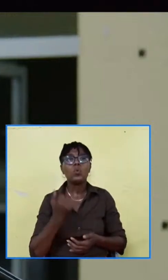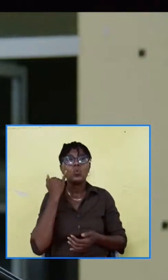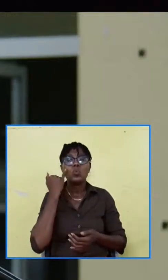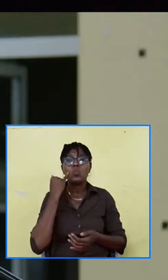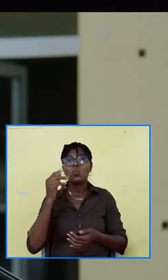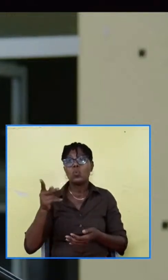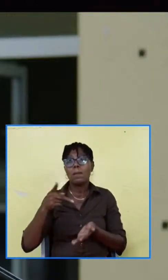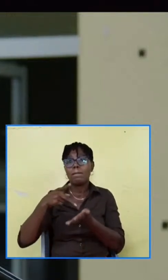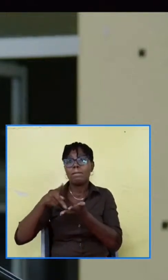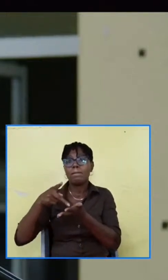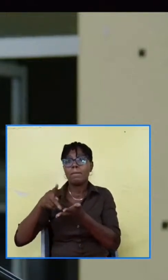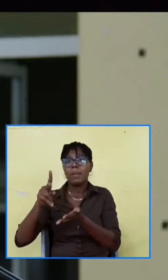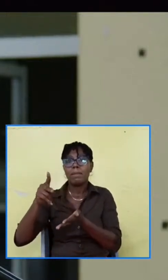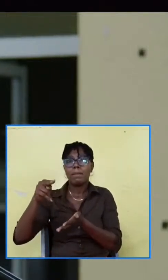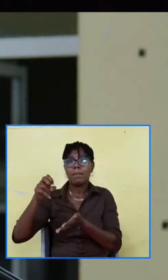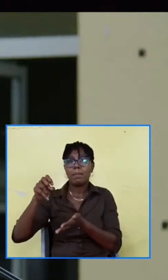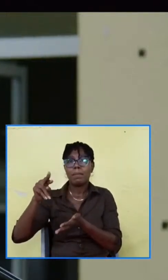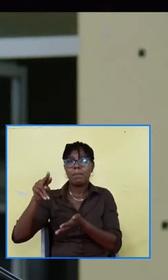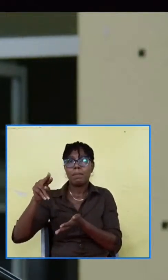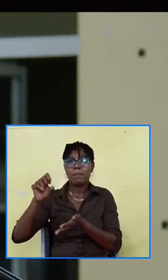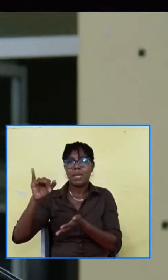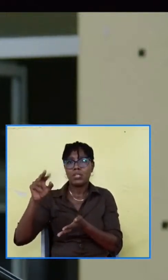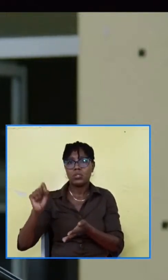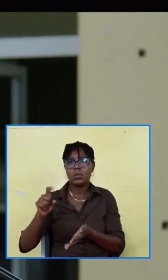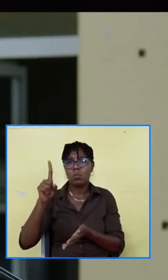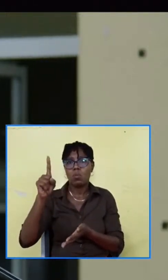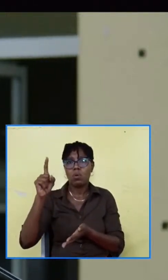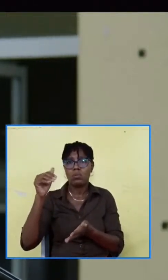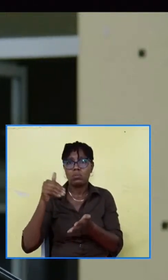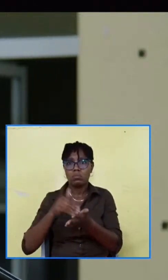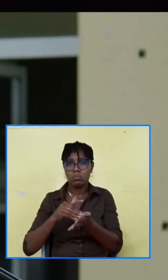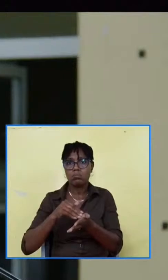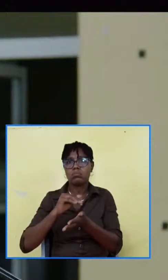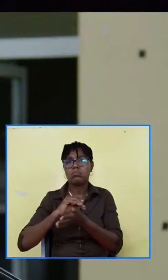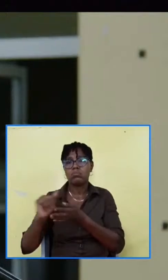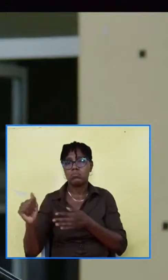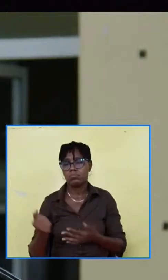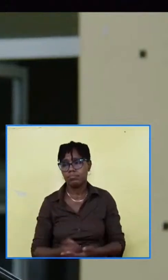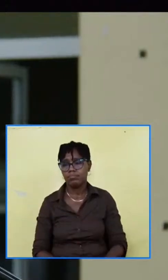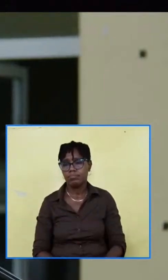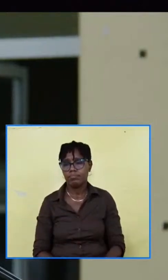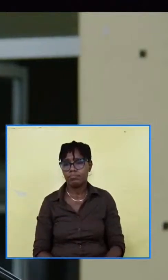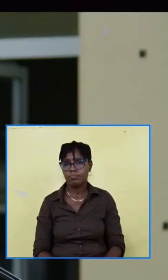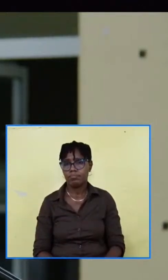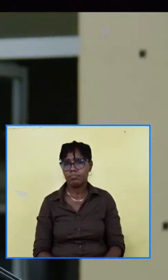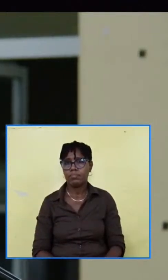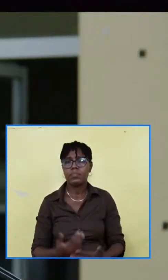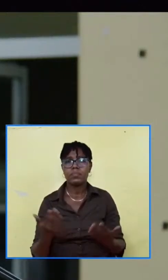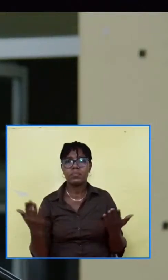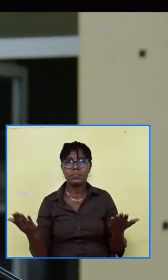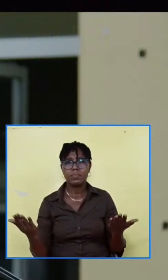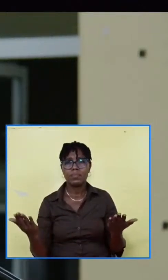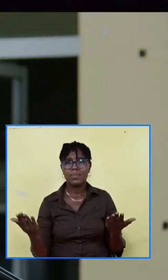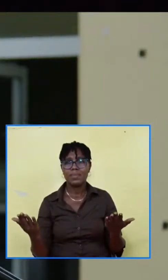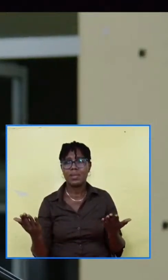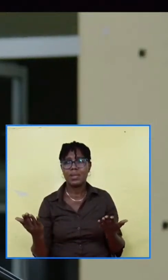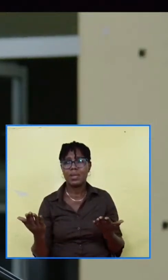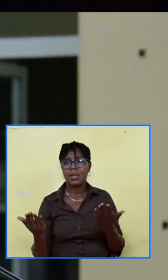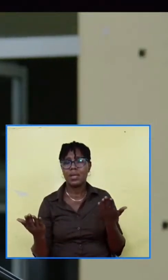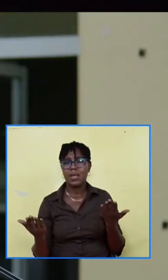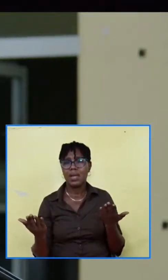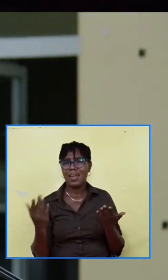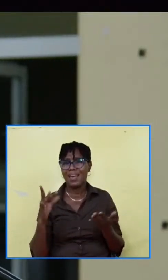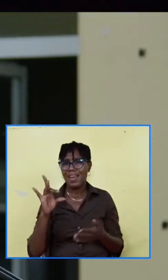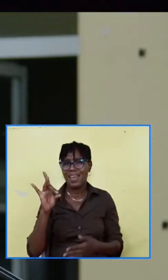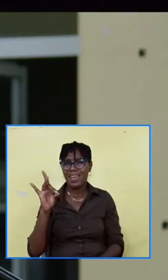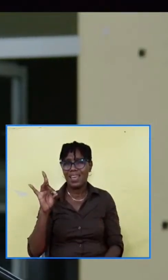$1,000 a month for the full duration of the expectancy of your life, your pensionable life. At 80,